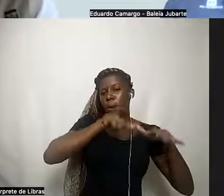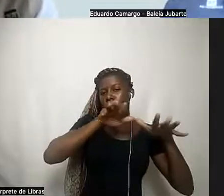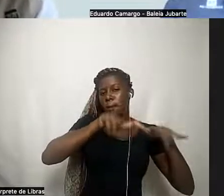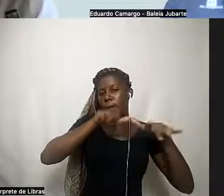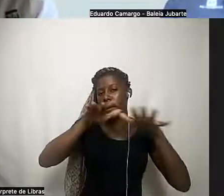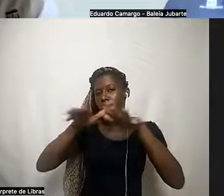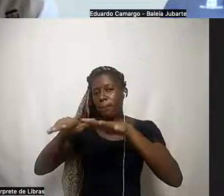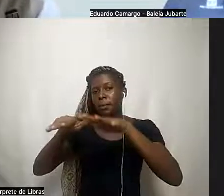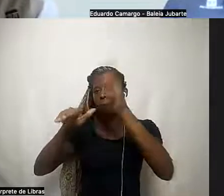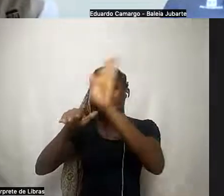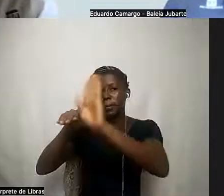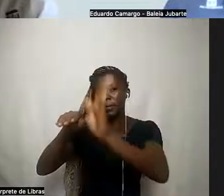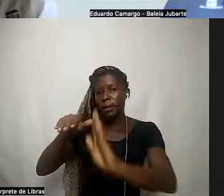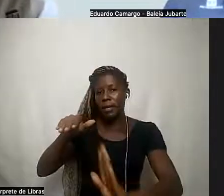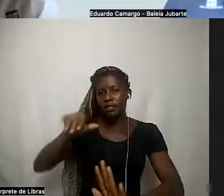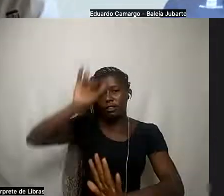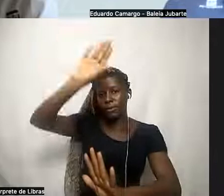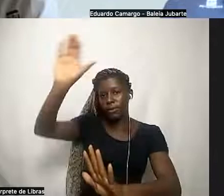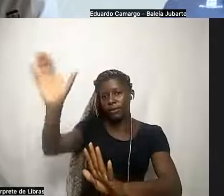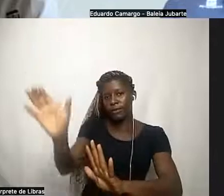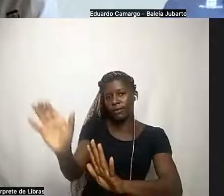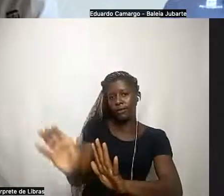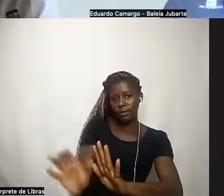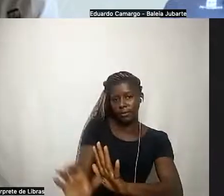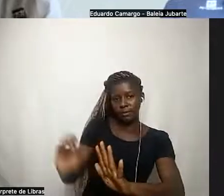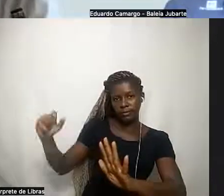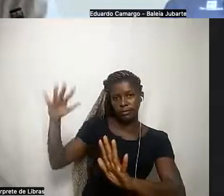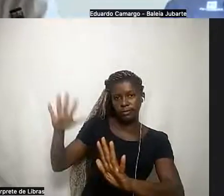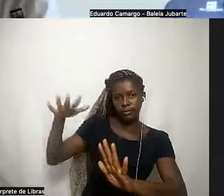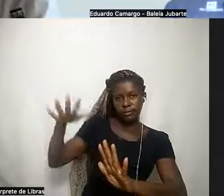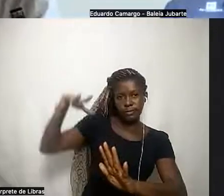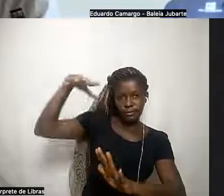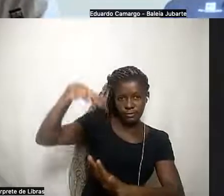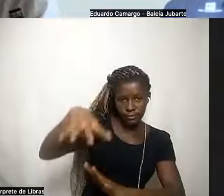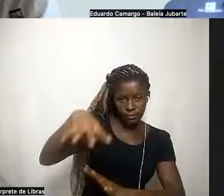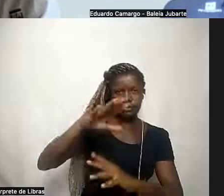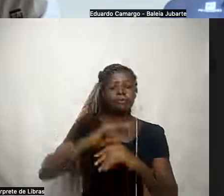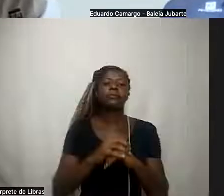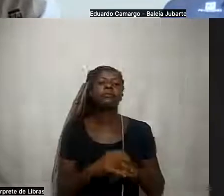colony to the Brazilian coast. It leaves its nest as